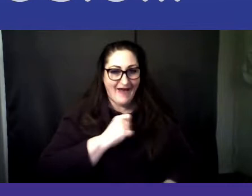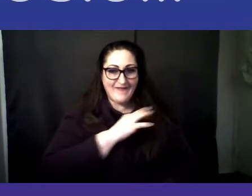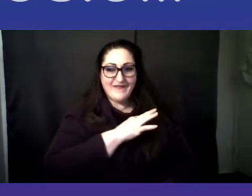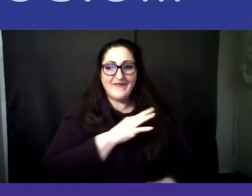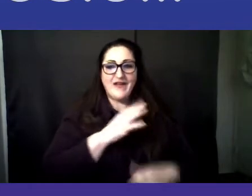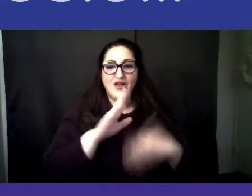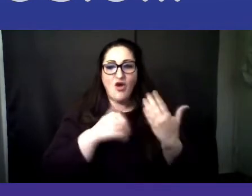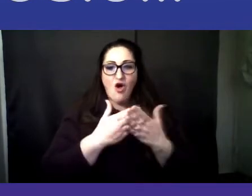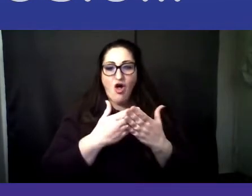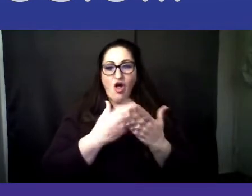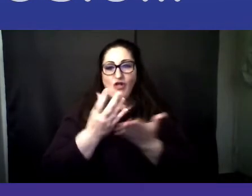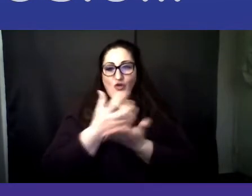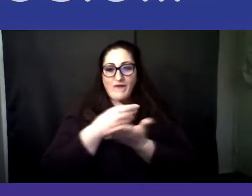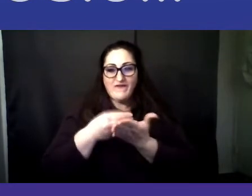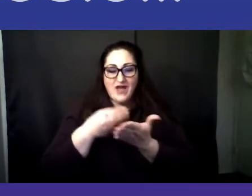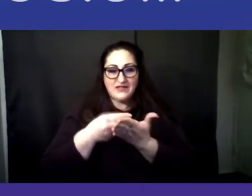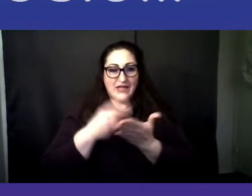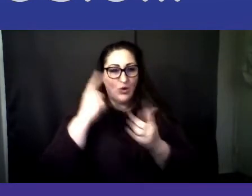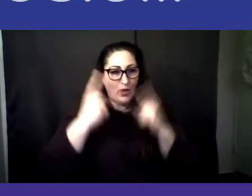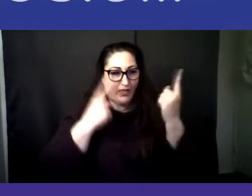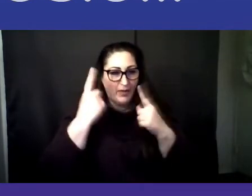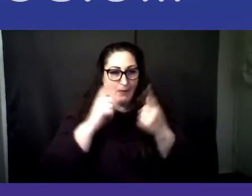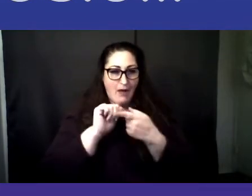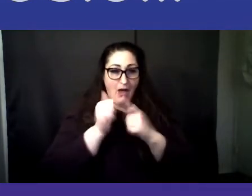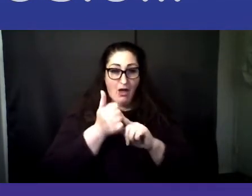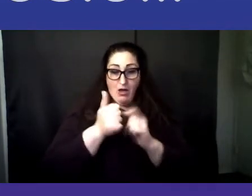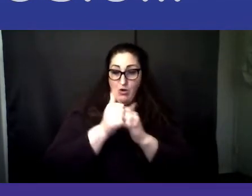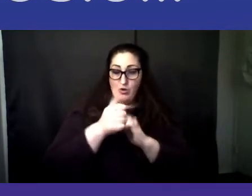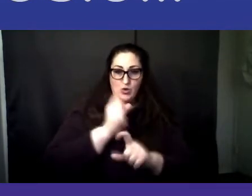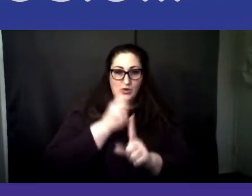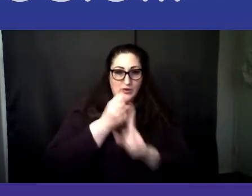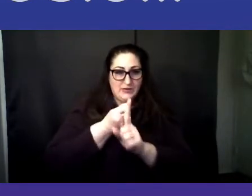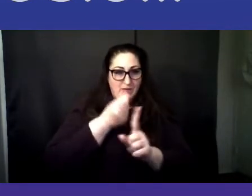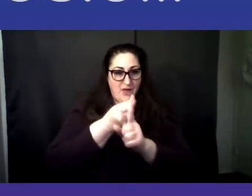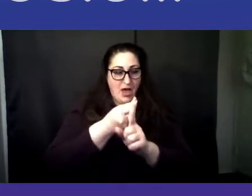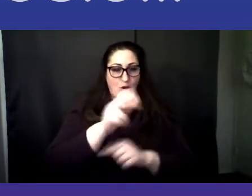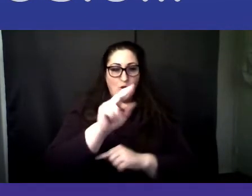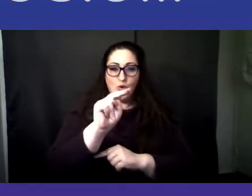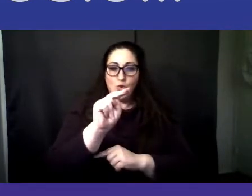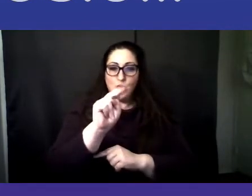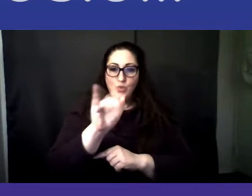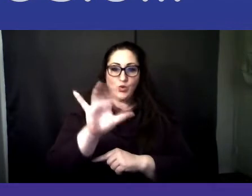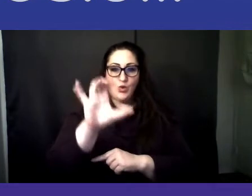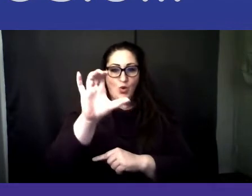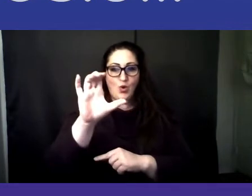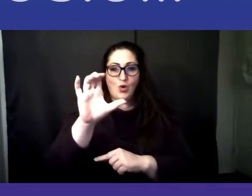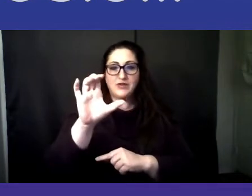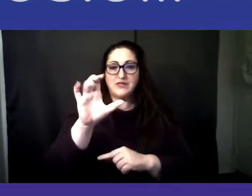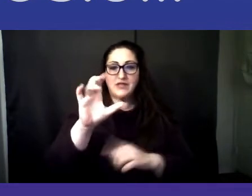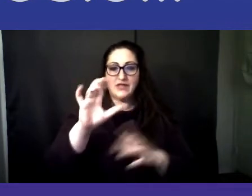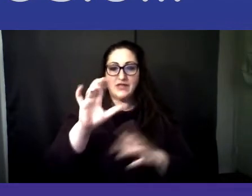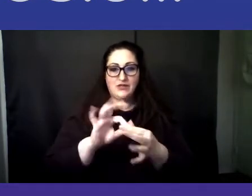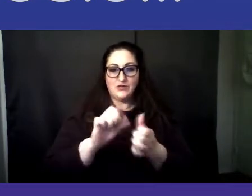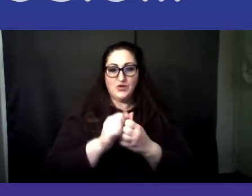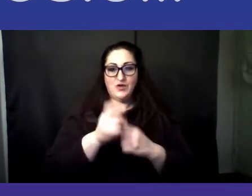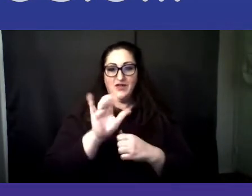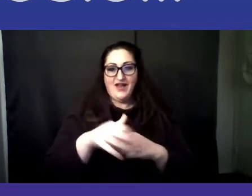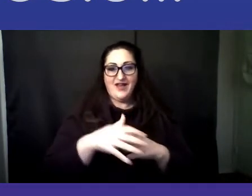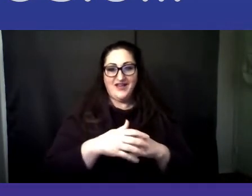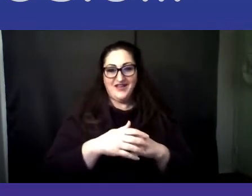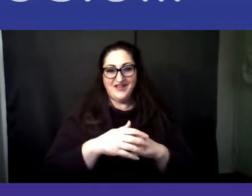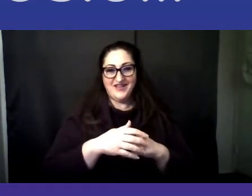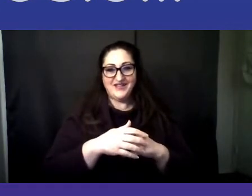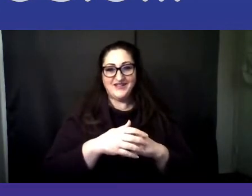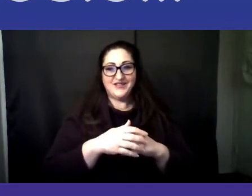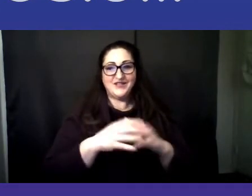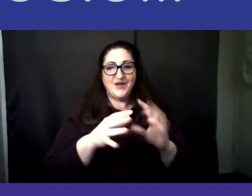think about how you need to impact New York bodies of color so that we, in these increasingly gentrifying times, are not